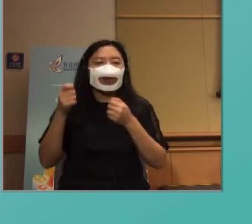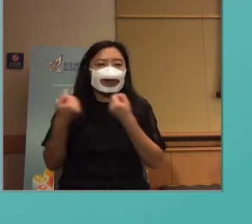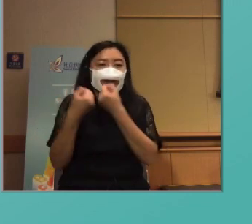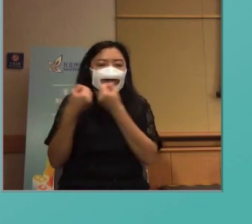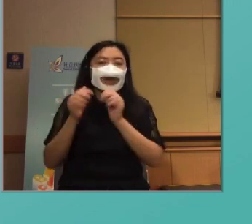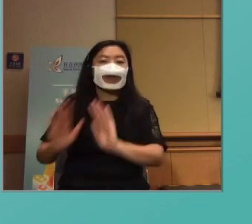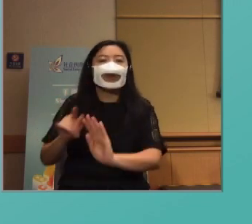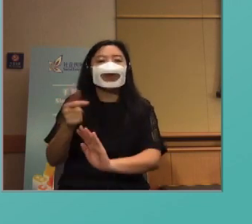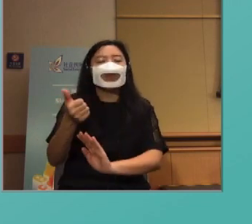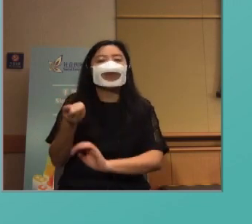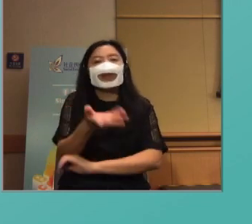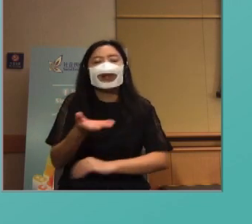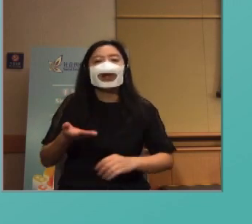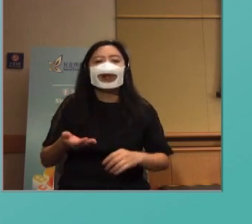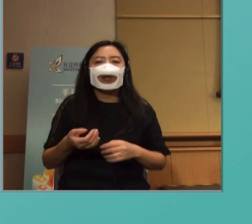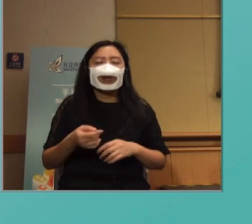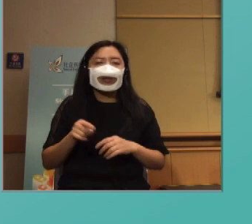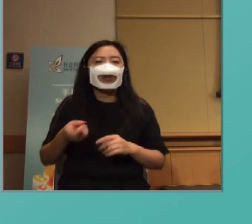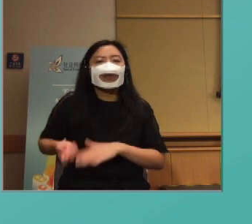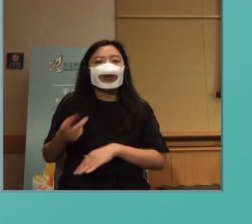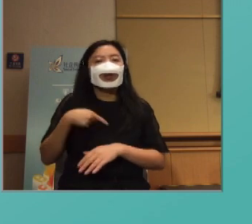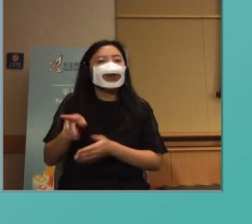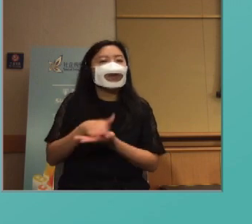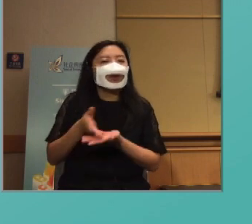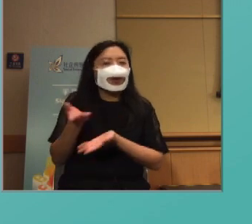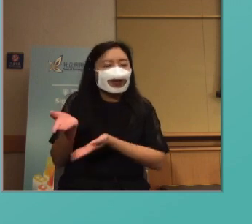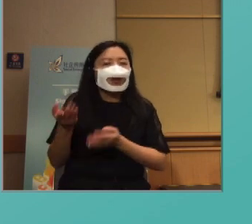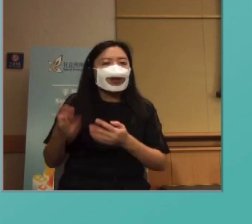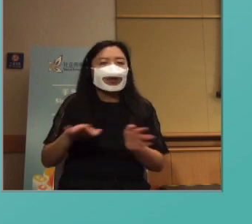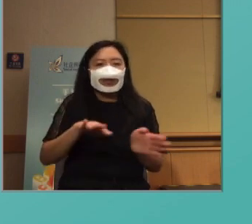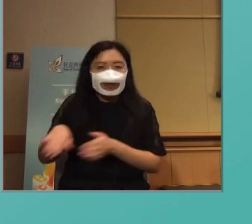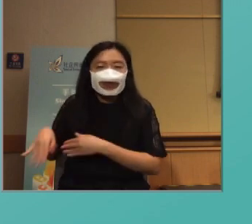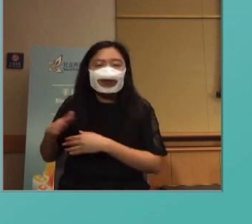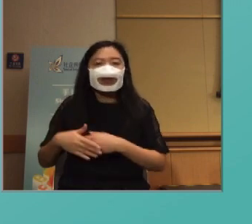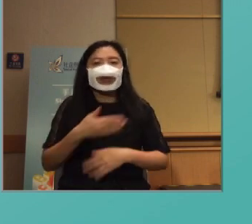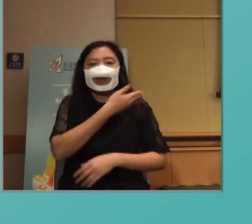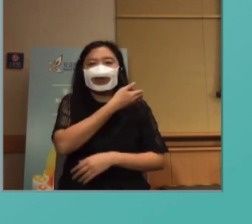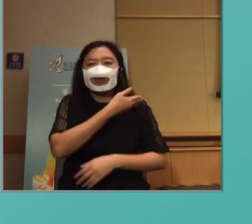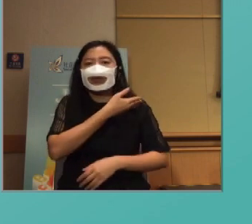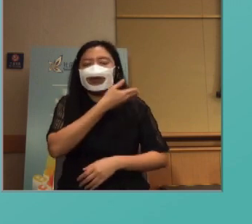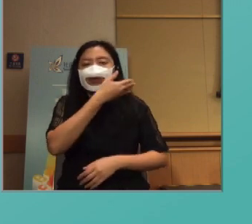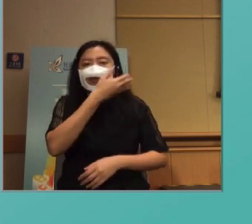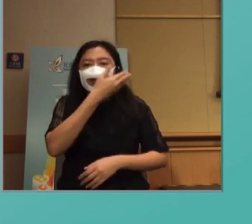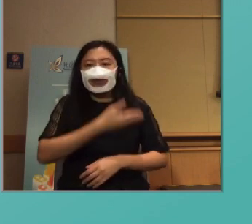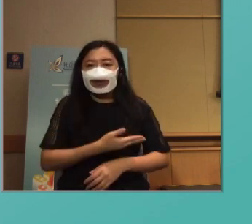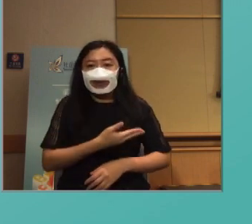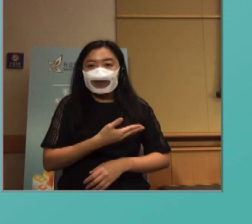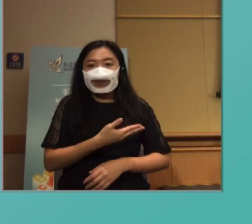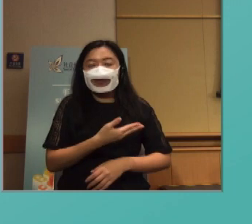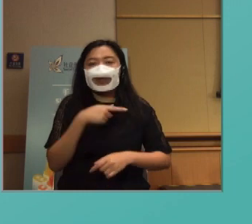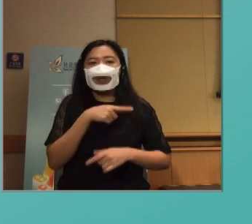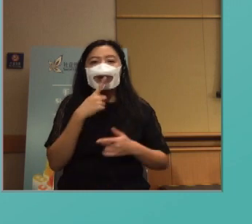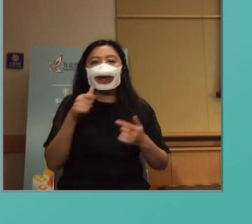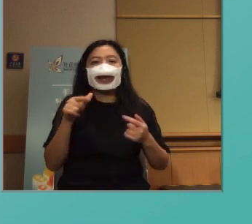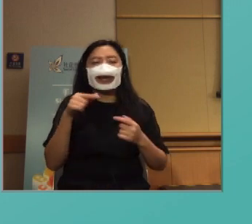Golden Tree Auctions. It's a Go Green intervention programming environment protections project.